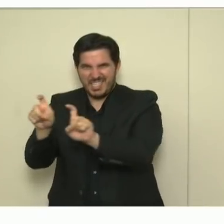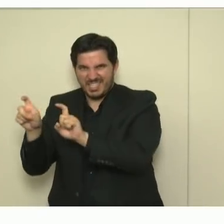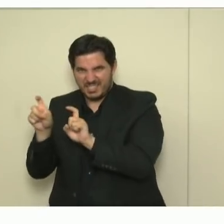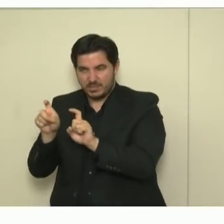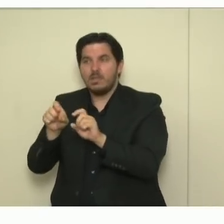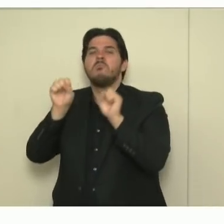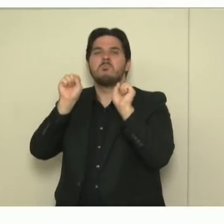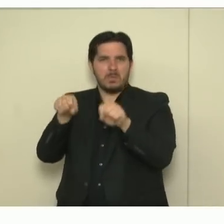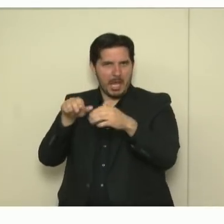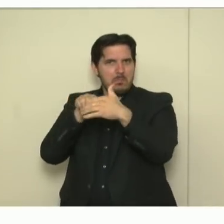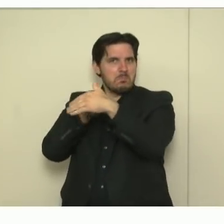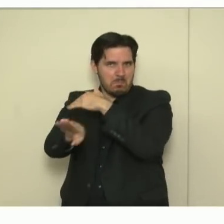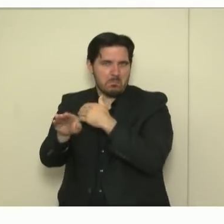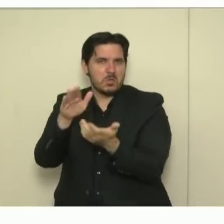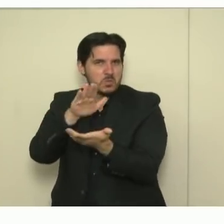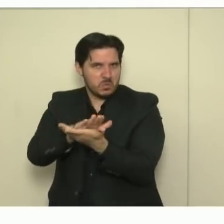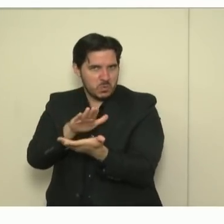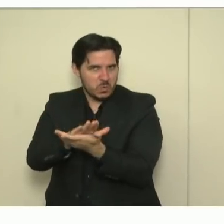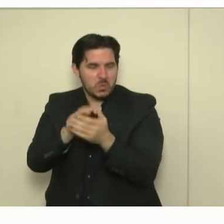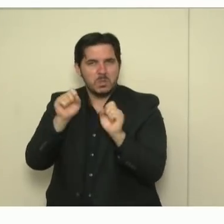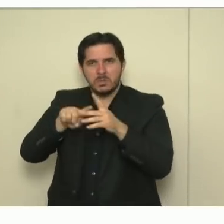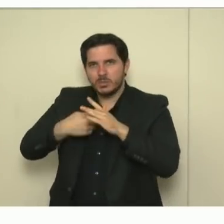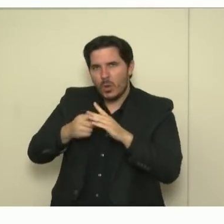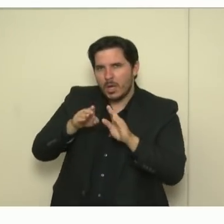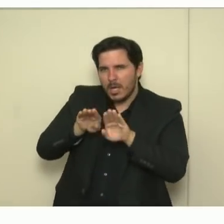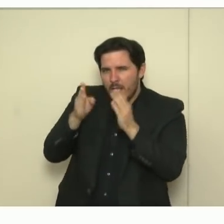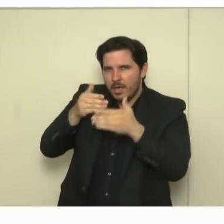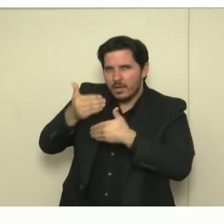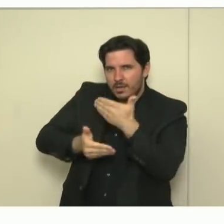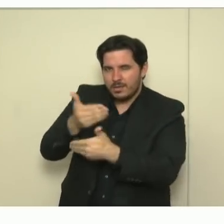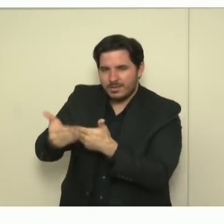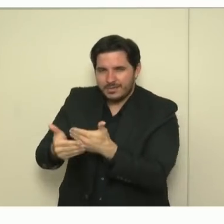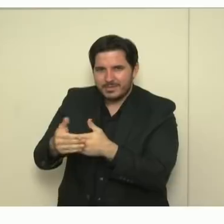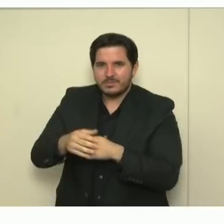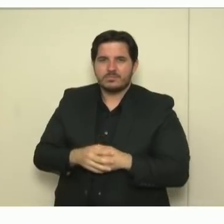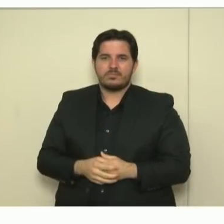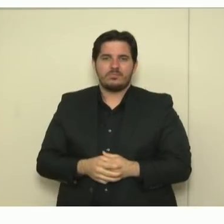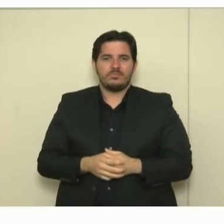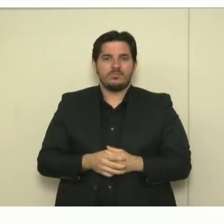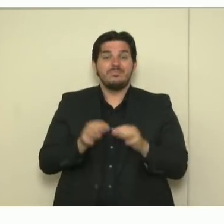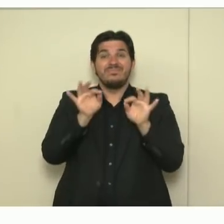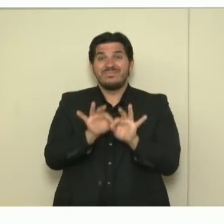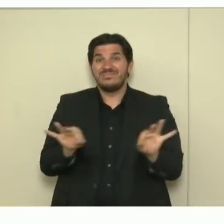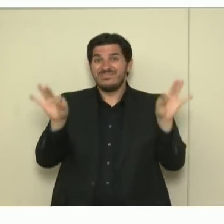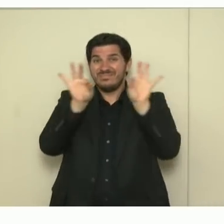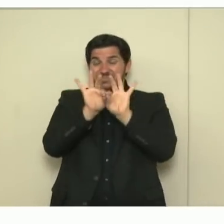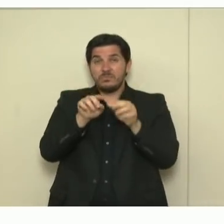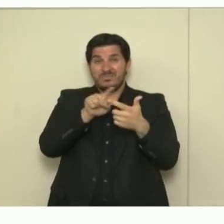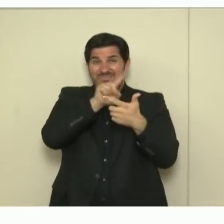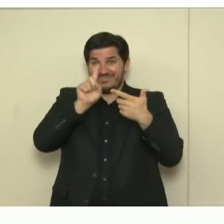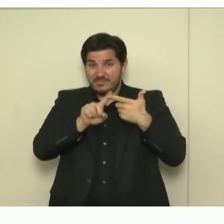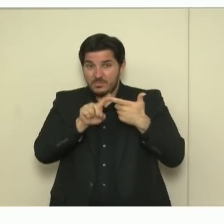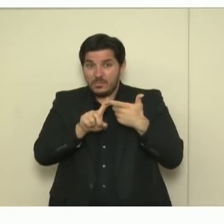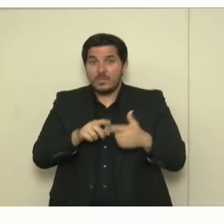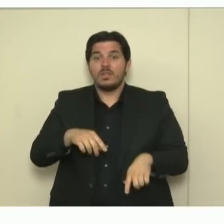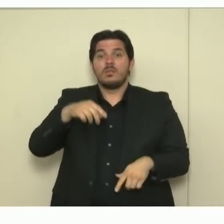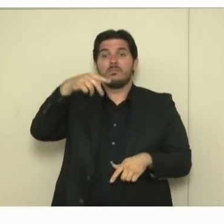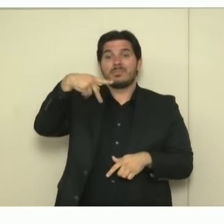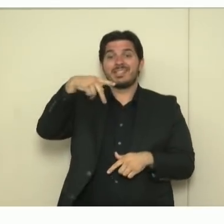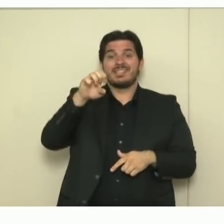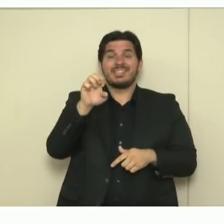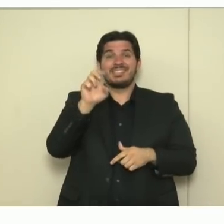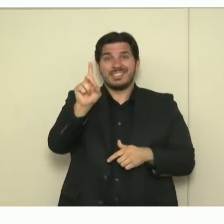green zone, and that your school or district has had a public education department approved school plan that does focus on